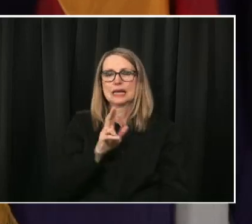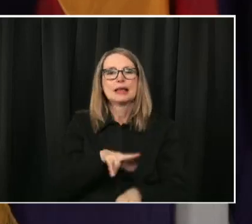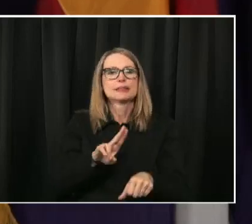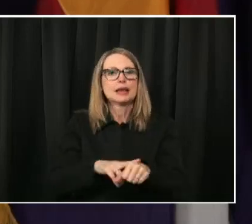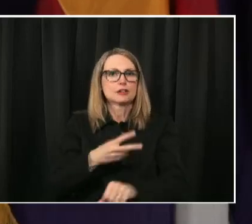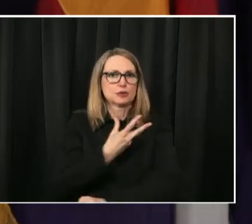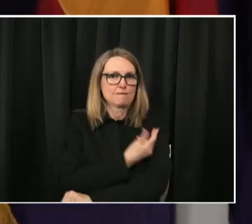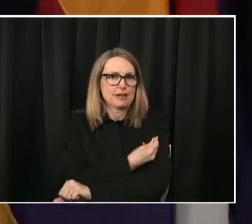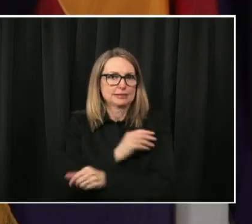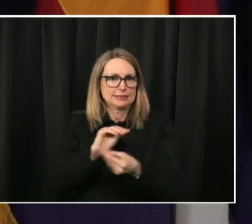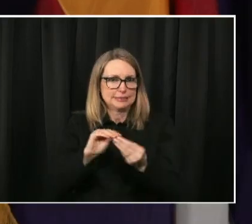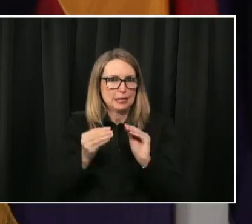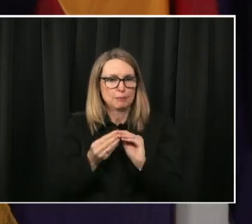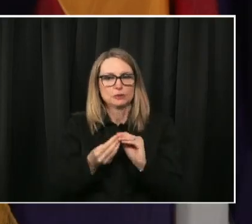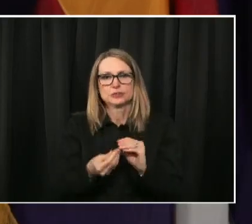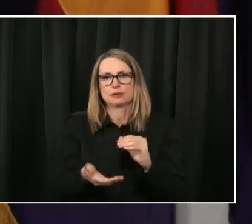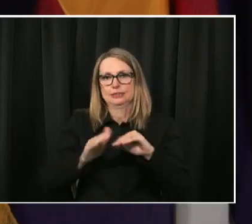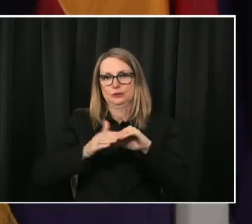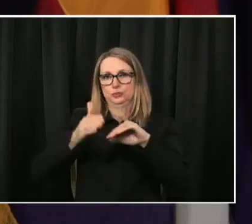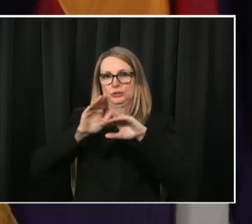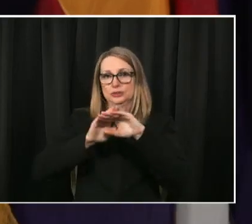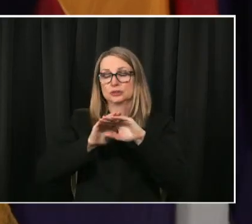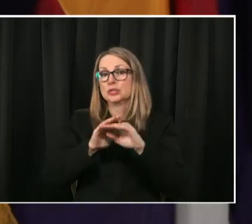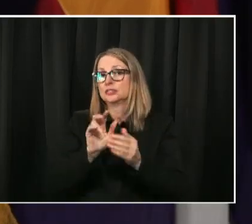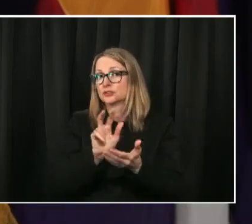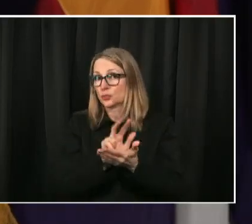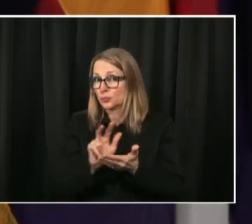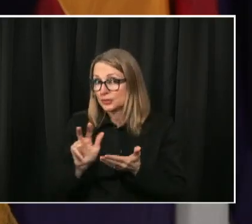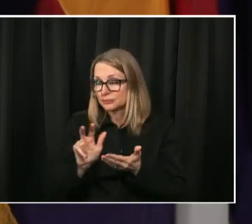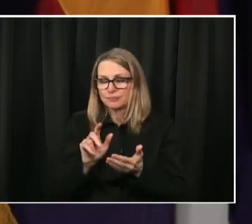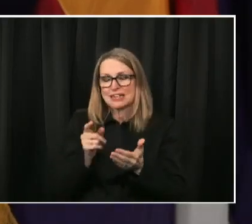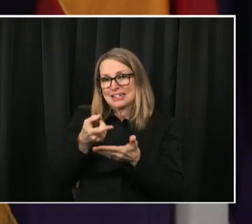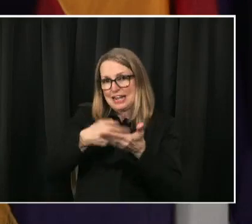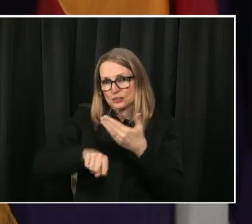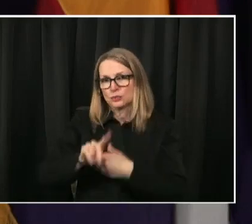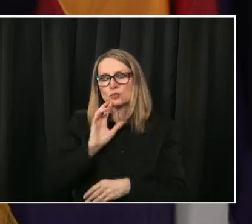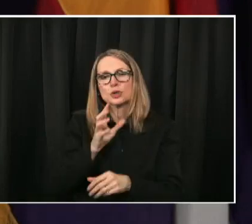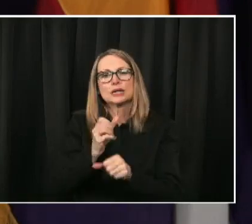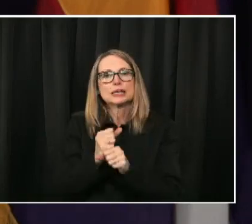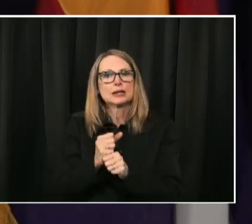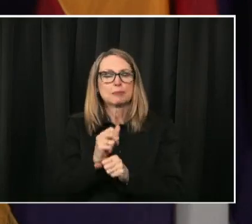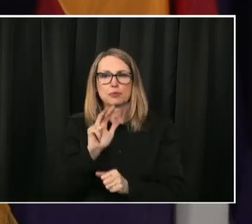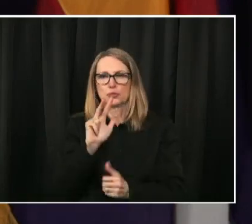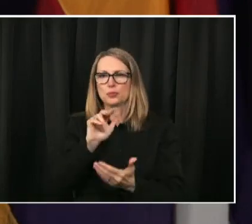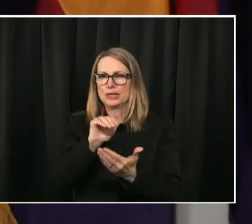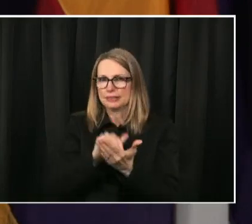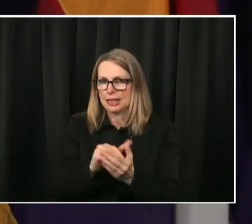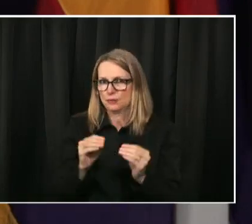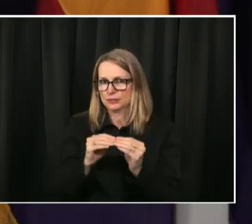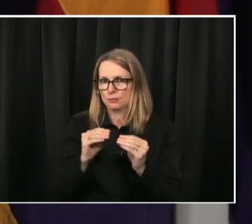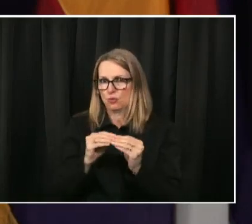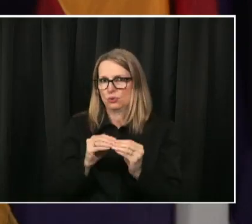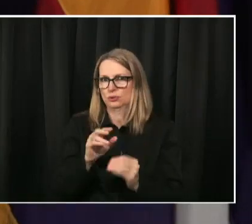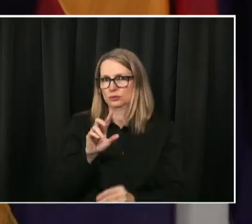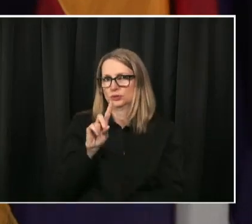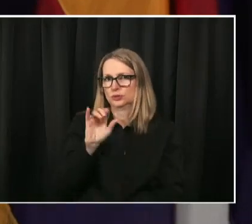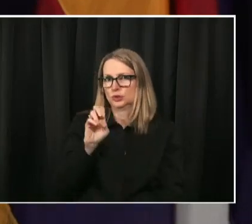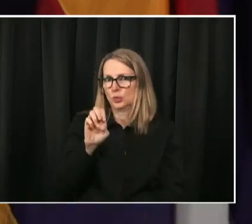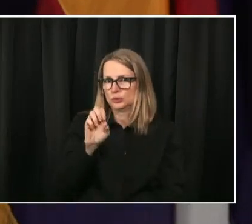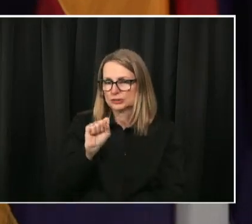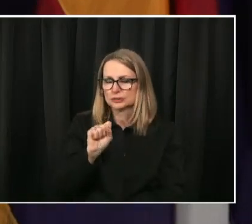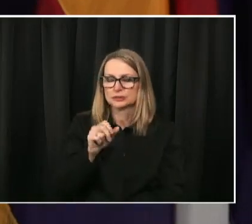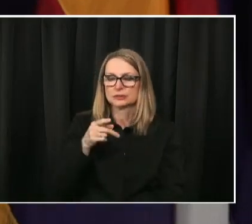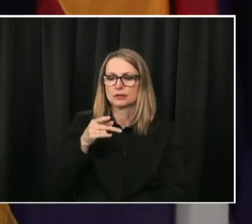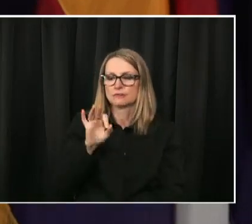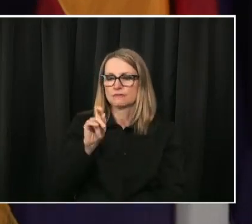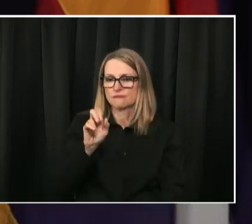Next week, Colorado will get about 3,000 additional doses of Pfizer and Moderna. We will also get about the same number of